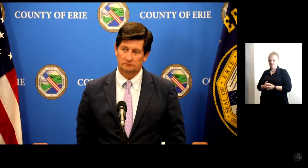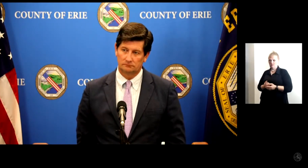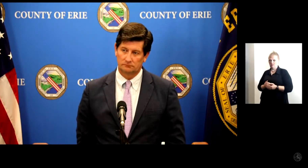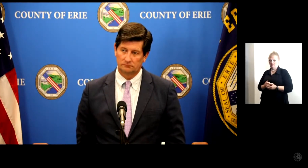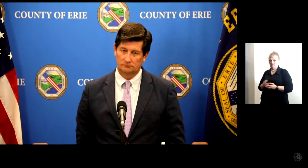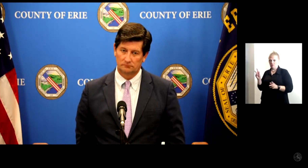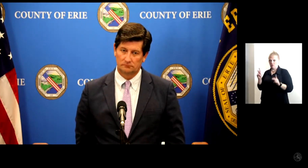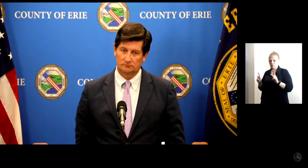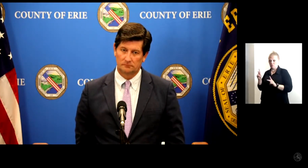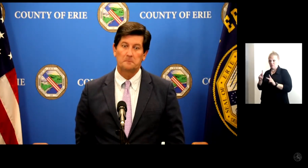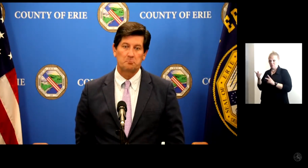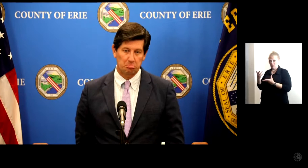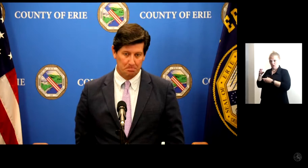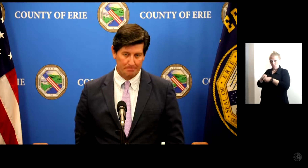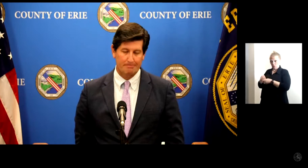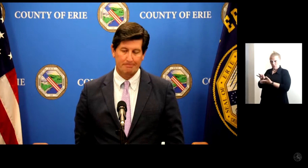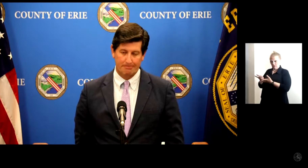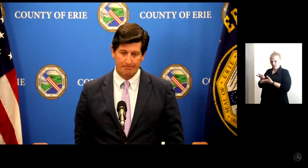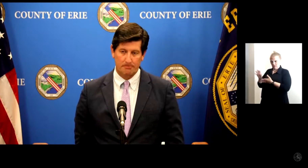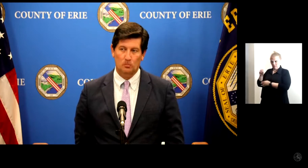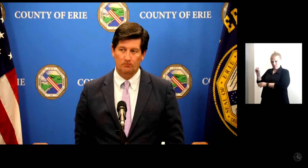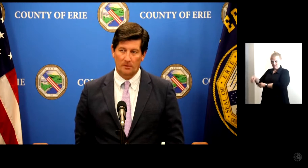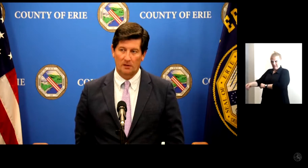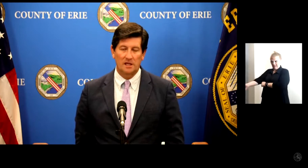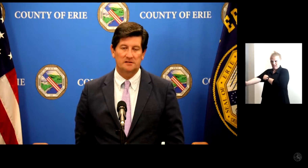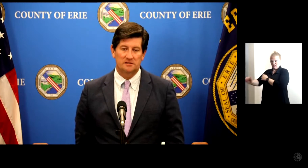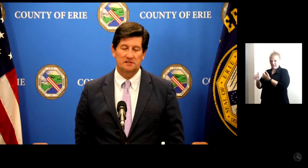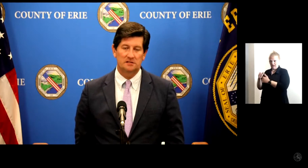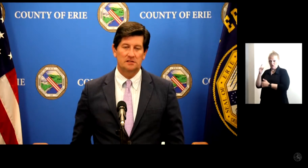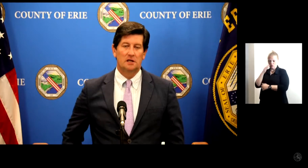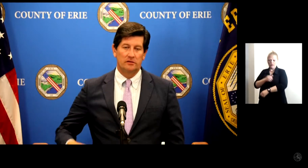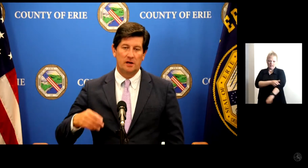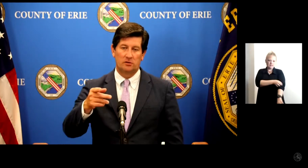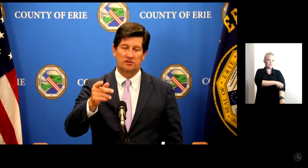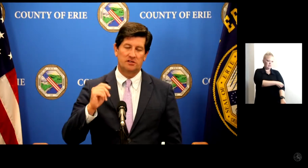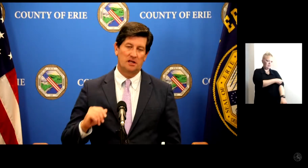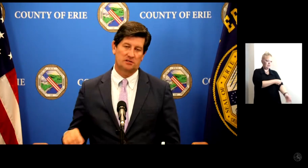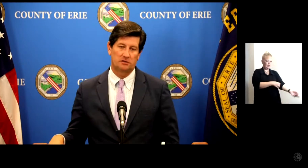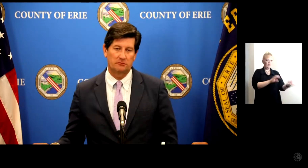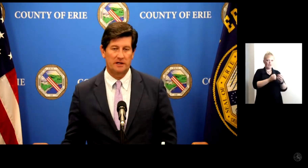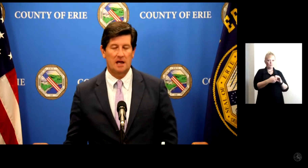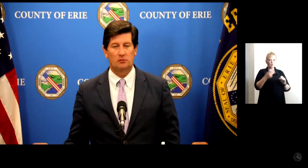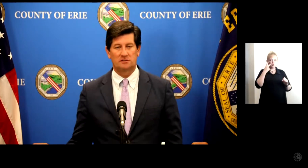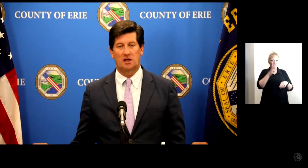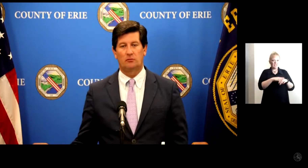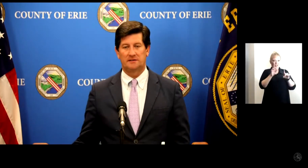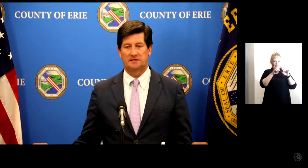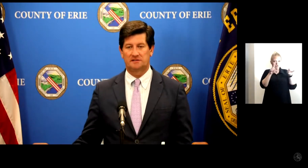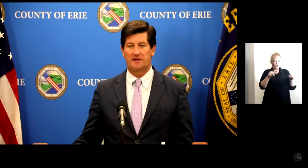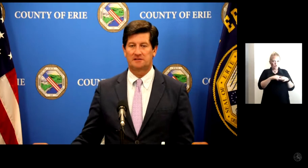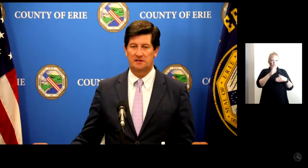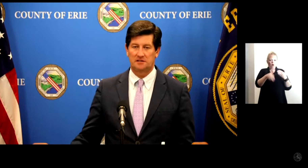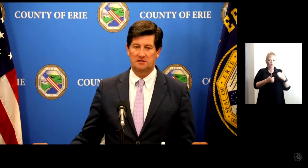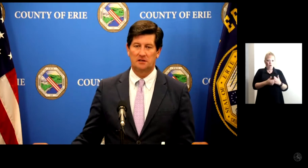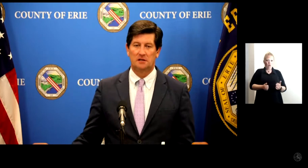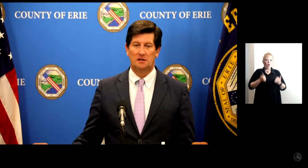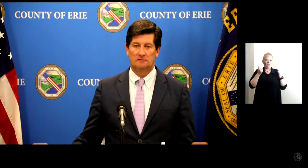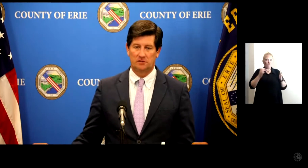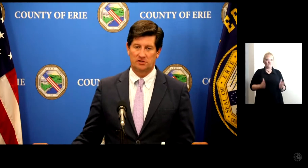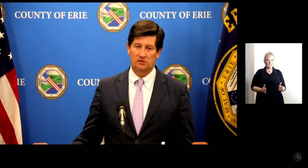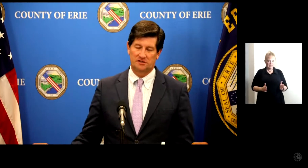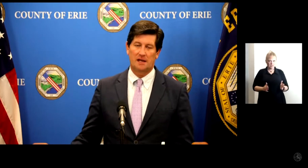Are those people accounted for? Is there a way of knowing, how do we know that? Yes, the numbers you see on the screen right now, which is all residents